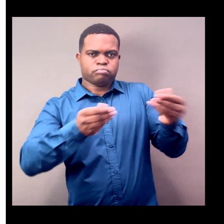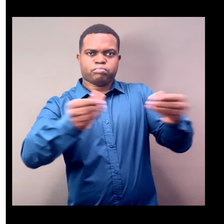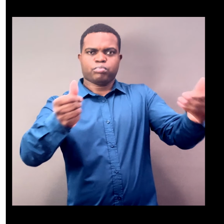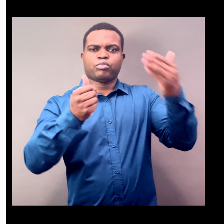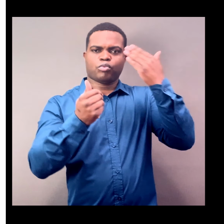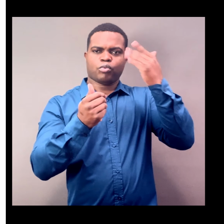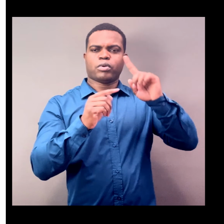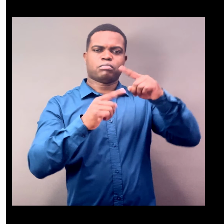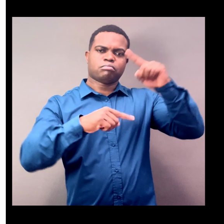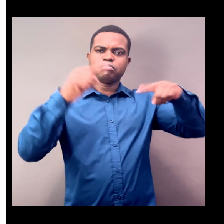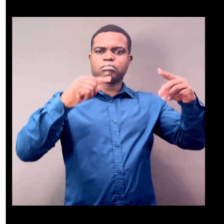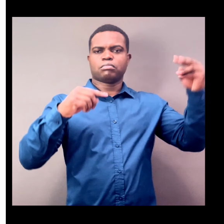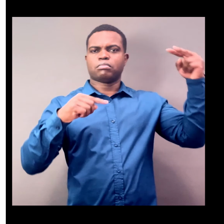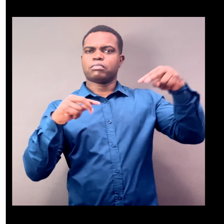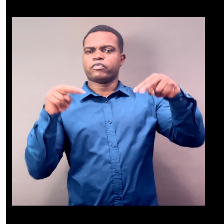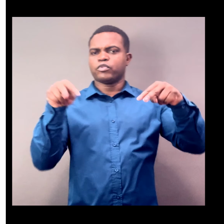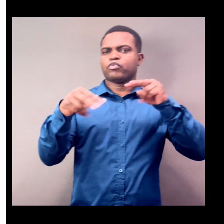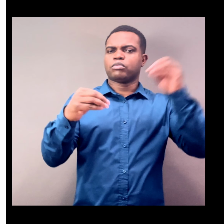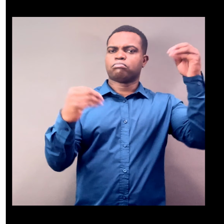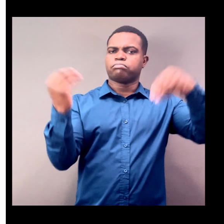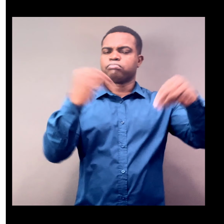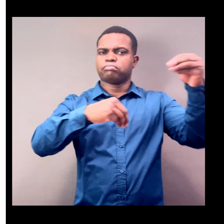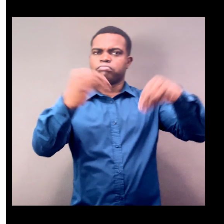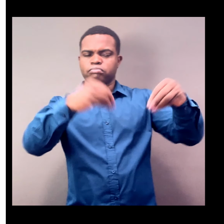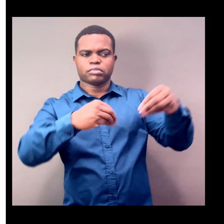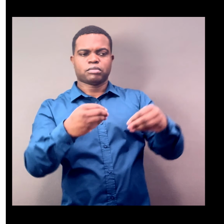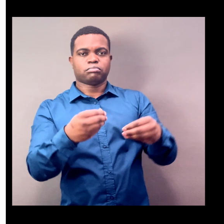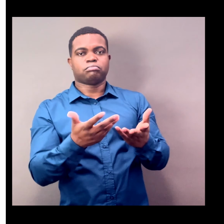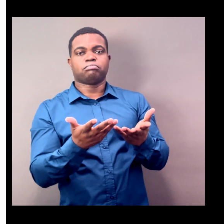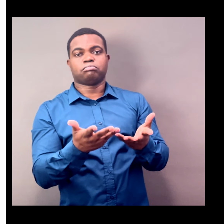have many of these benefits. We also have